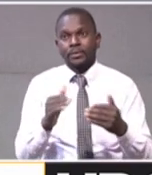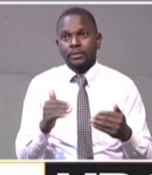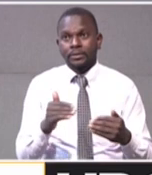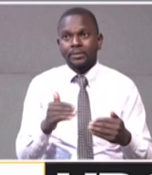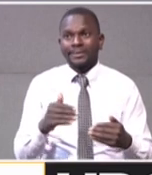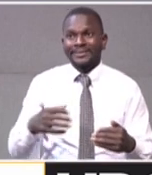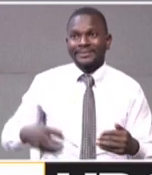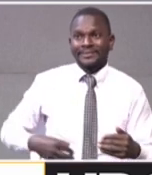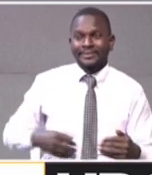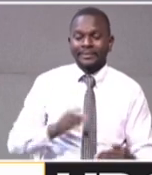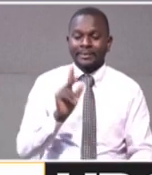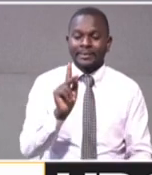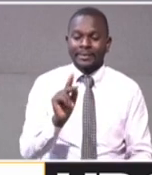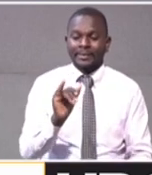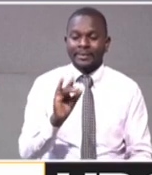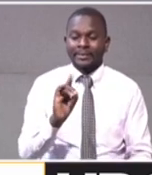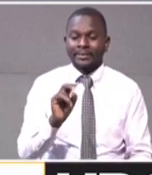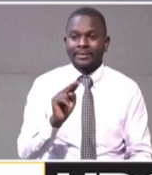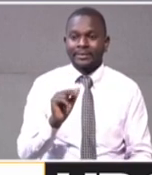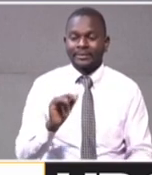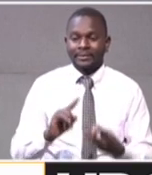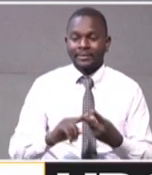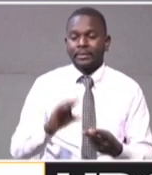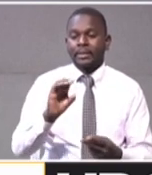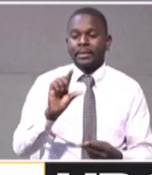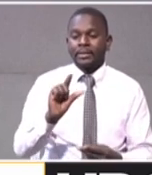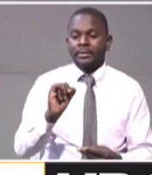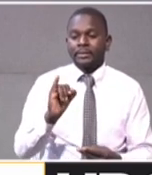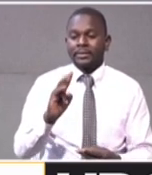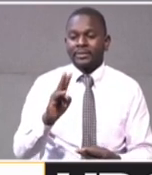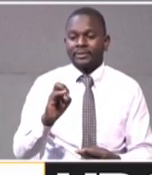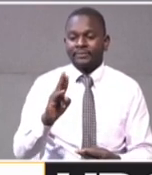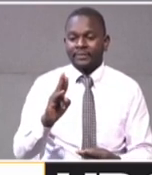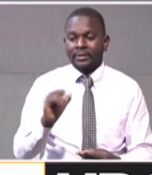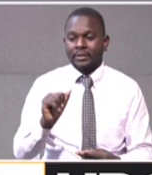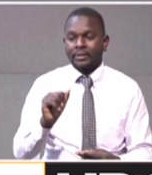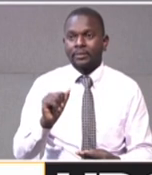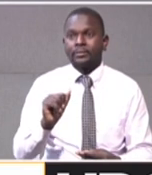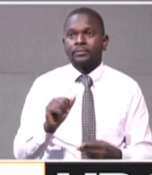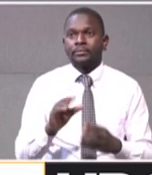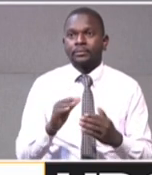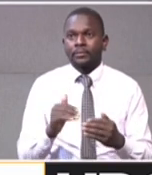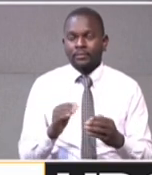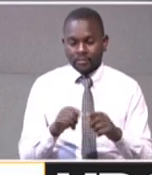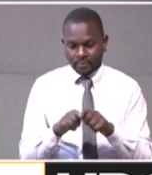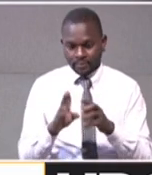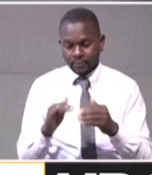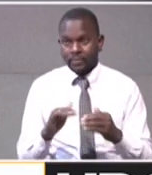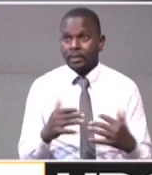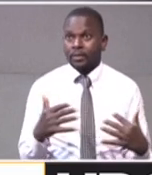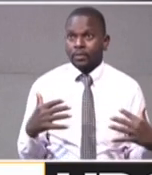the kidneys and the liver, and then you go into hypovolemic